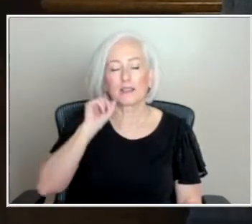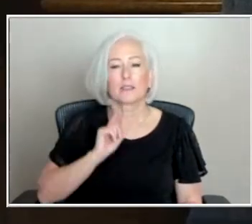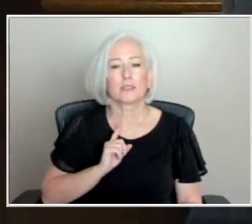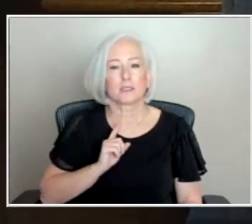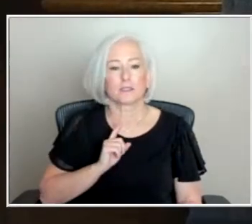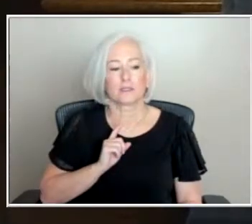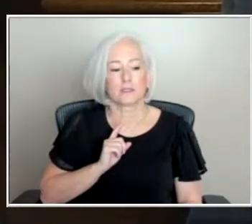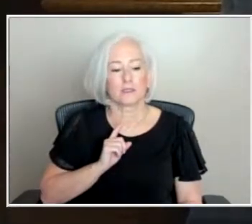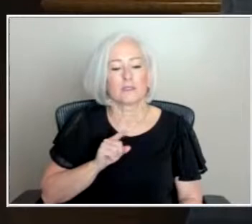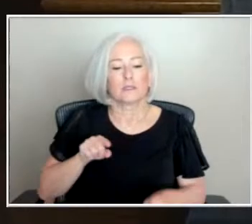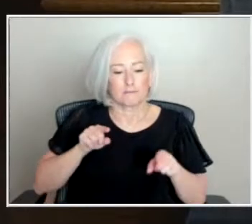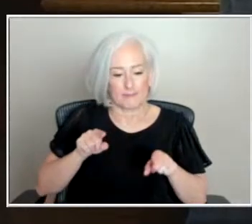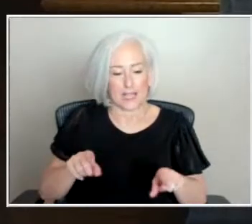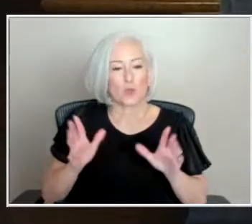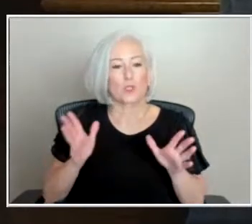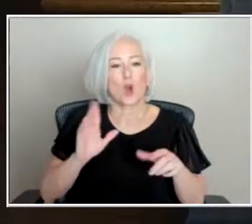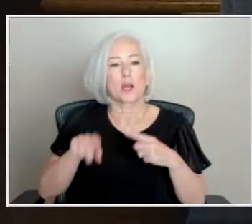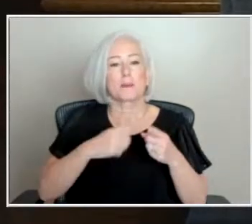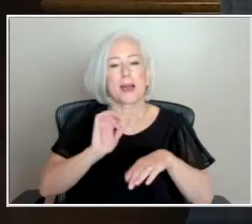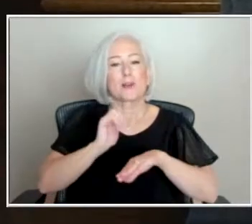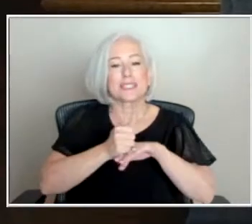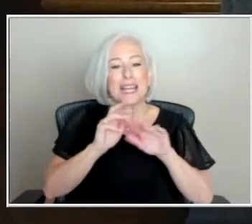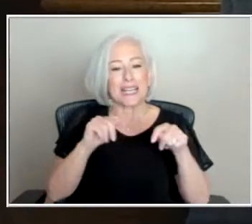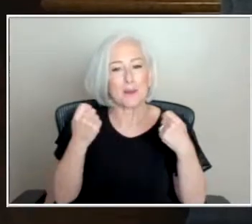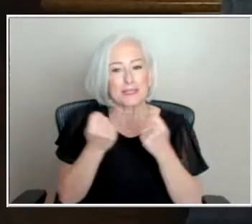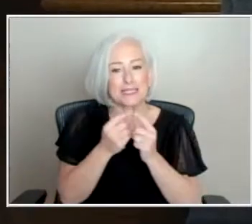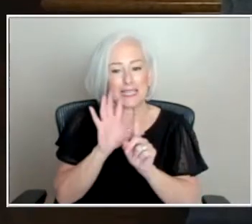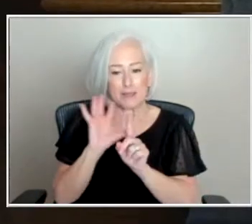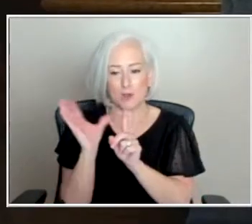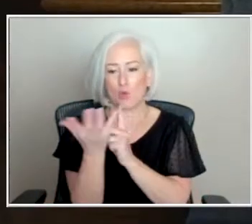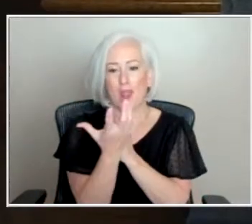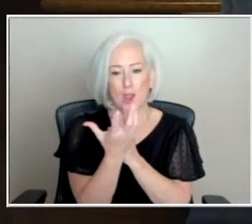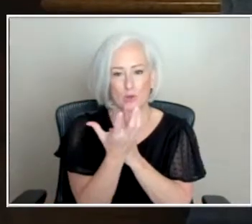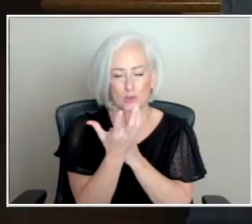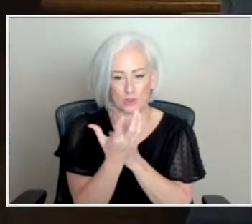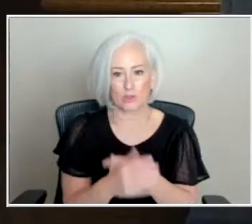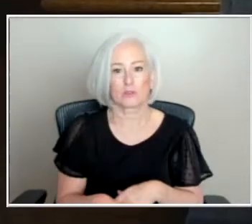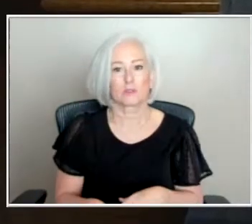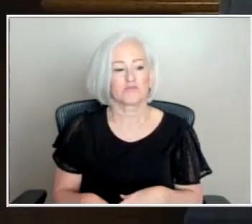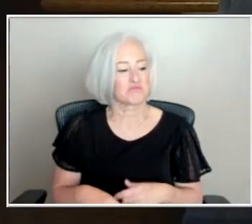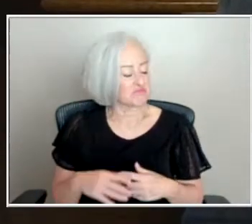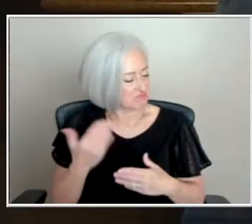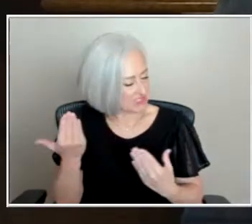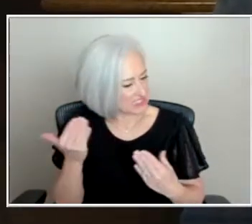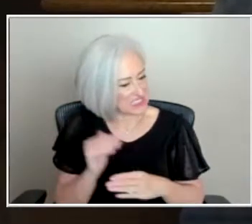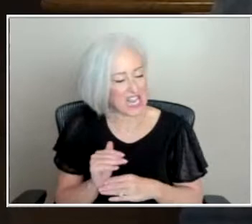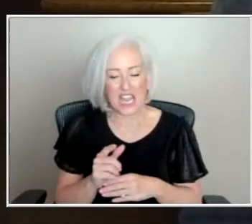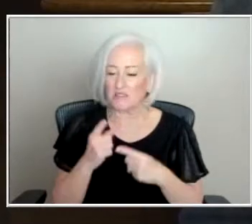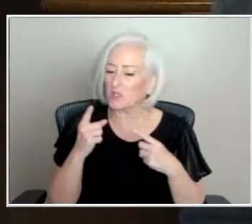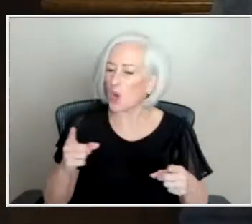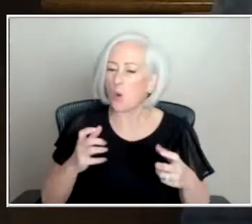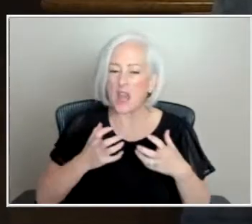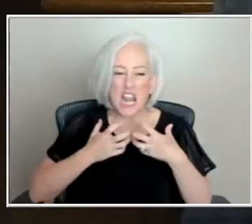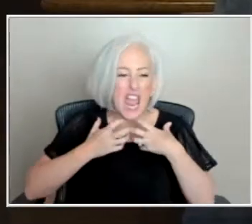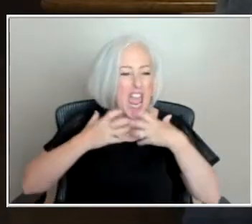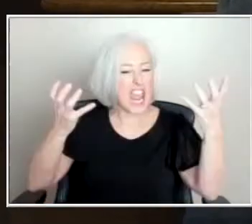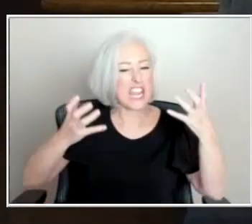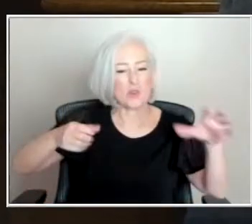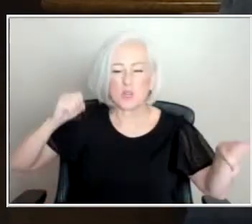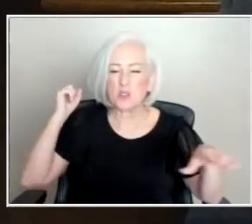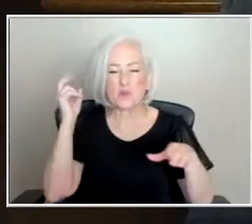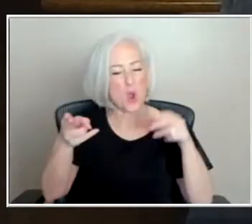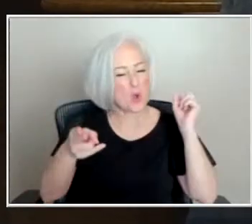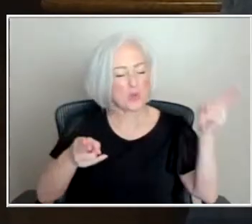as we talked about forming this team of 5 around her, I talked to her and said, tonight you can go ahead and get angry, you can throw things, you